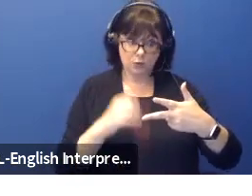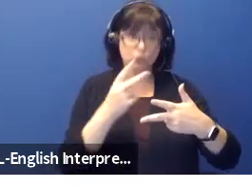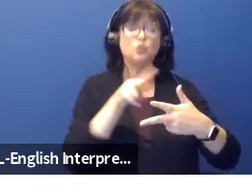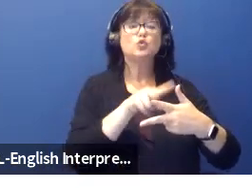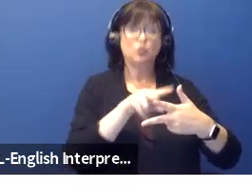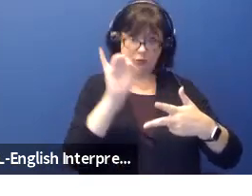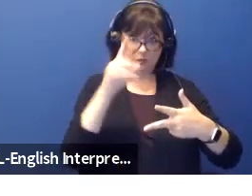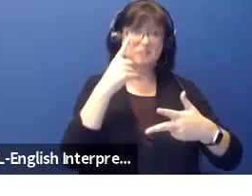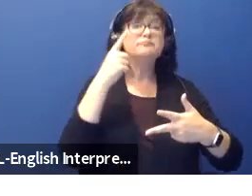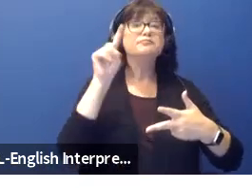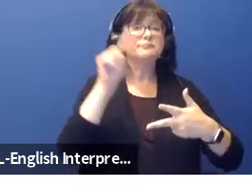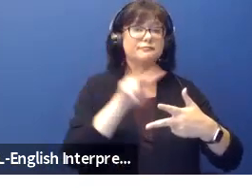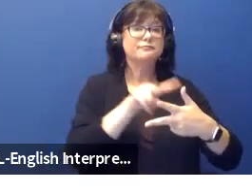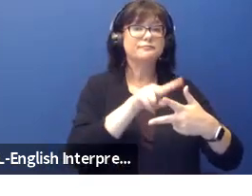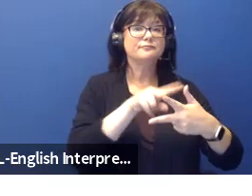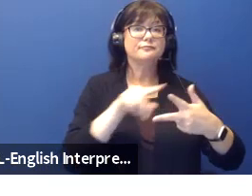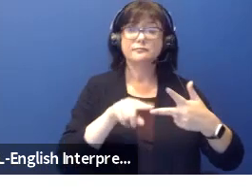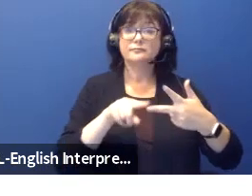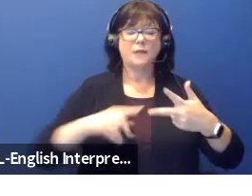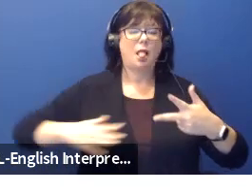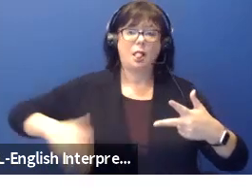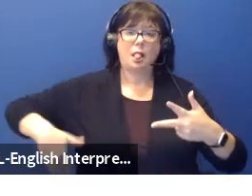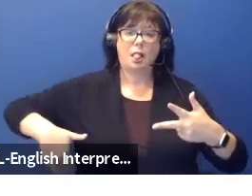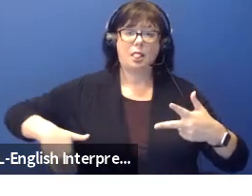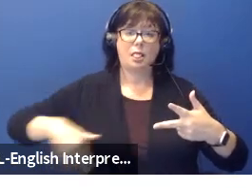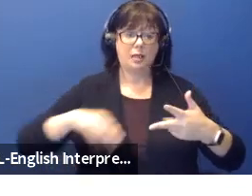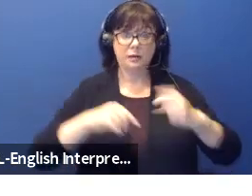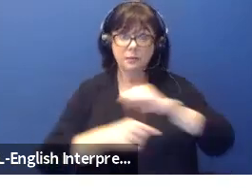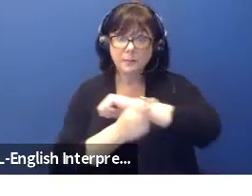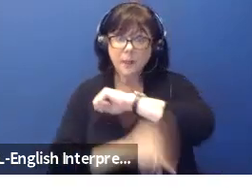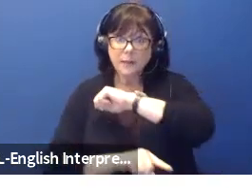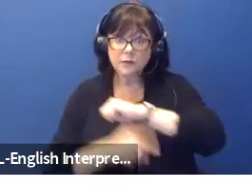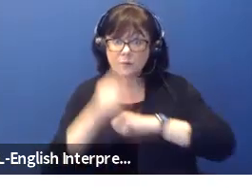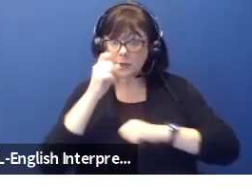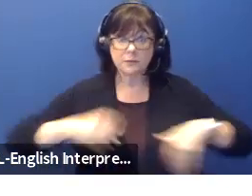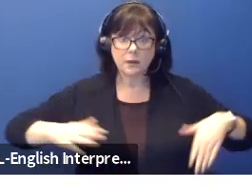not attained. It means you do get credit for at least having 1 attained.